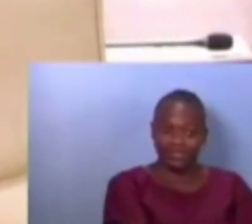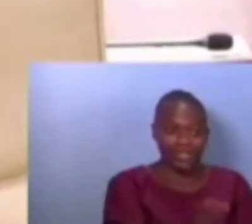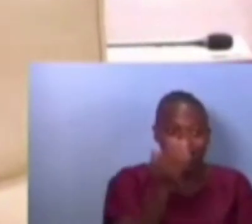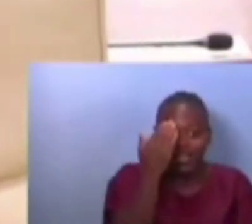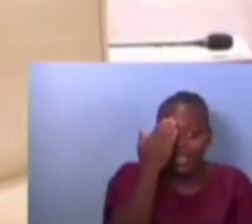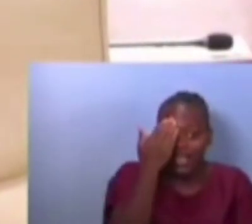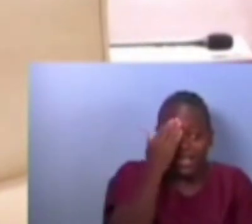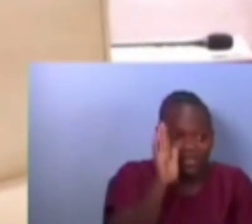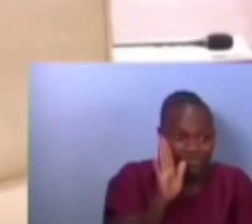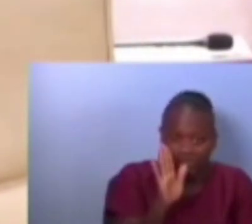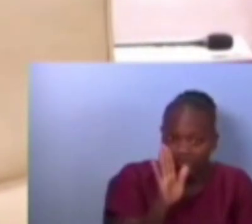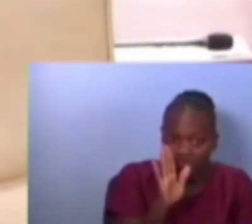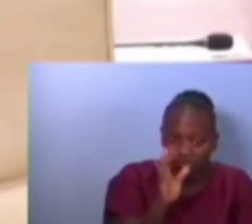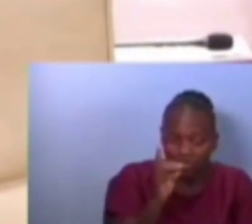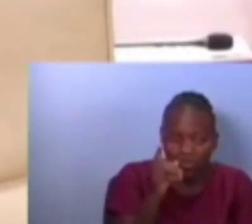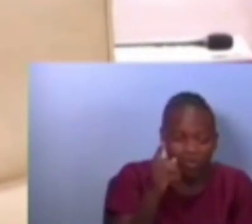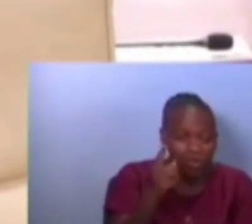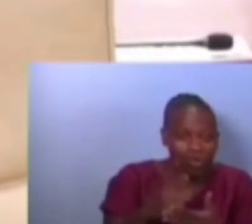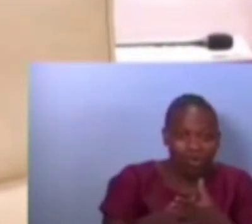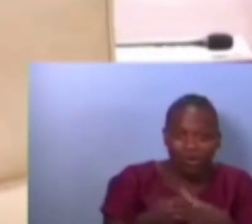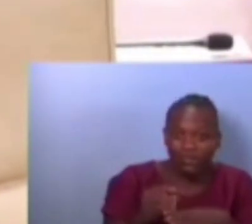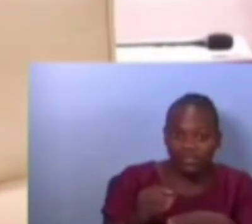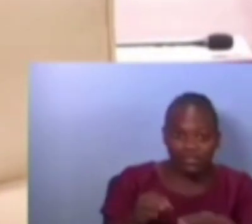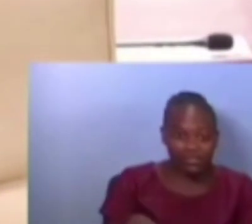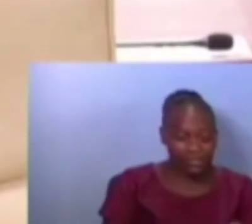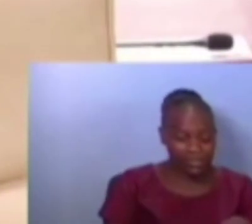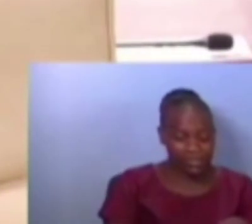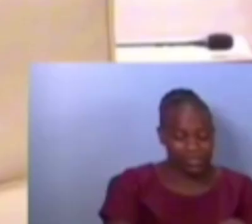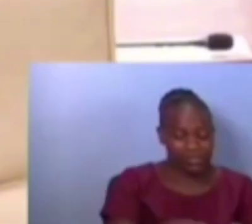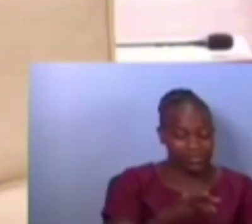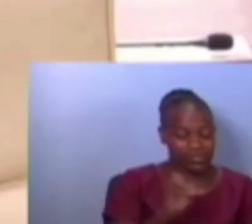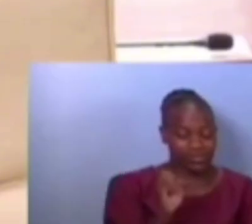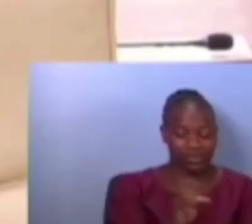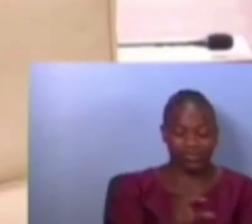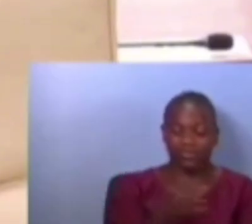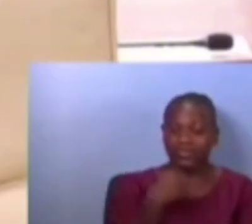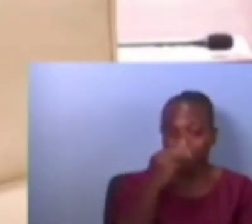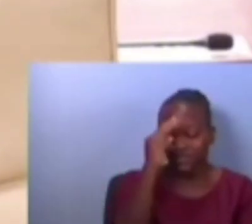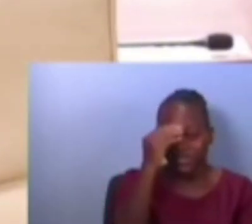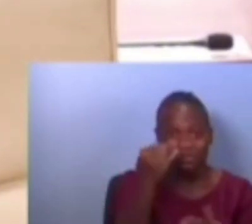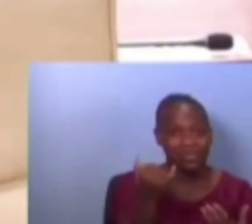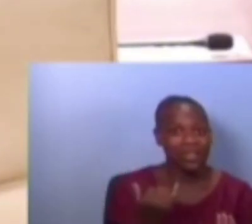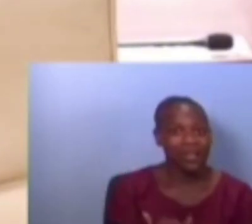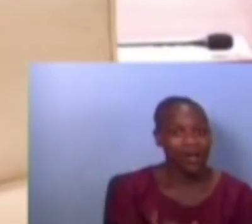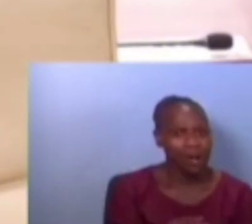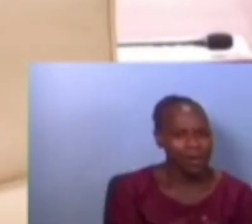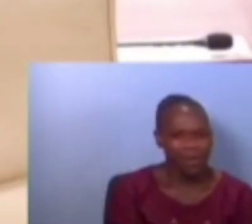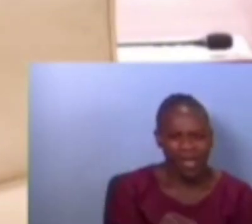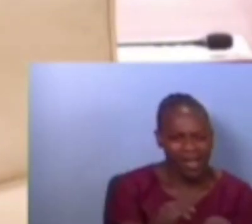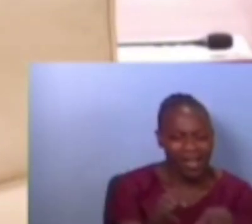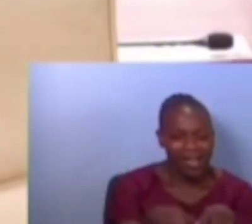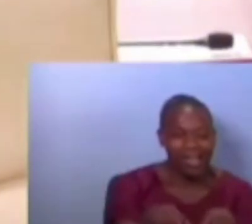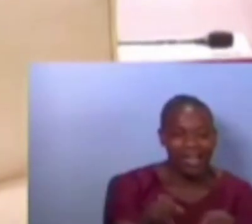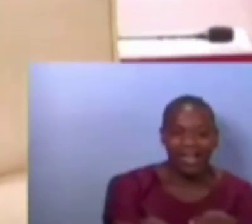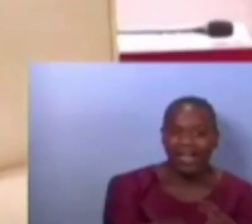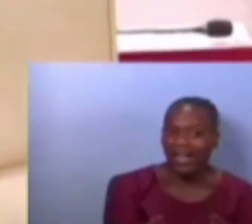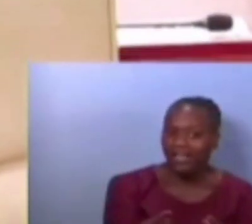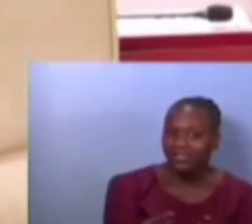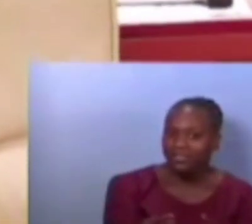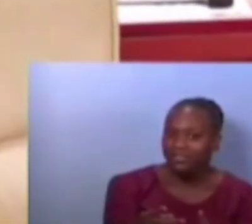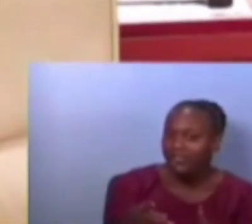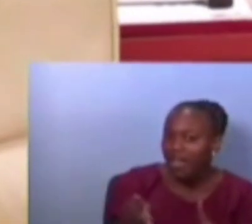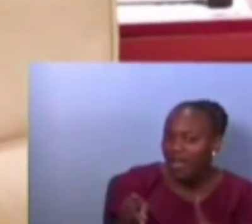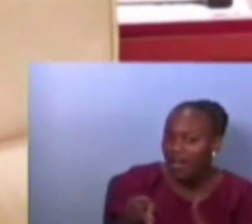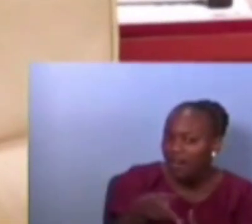I don't know what his spiritual advisors are telling him now. He cannot be